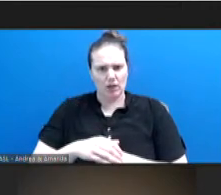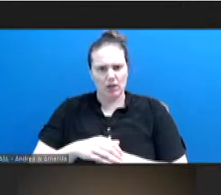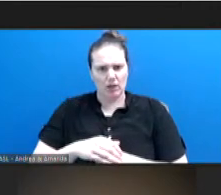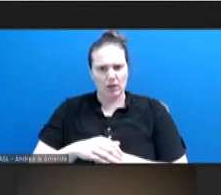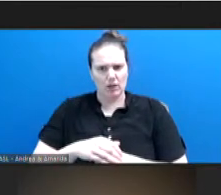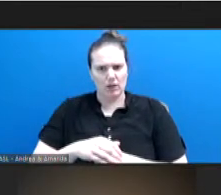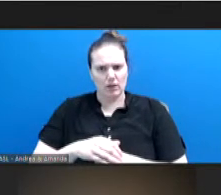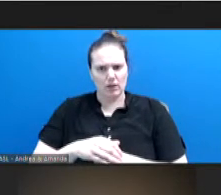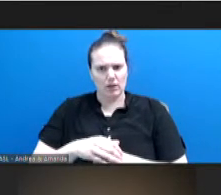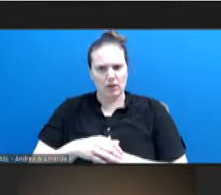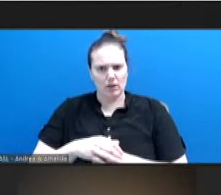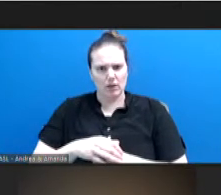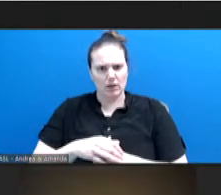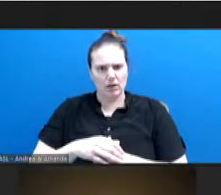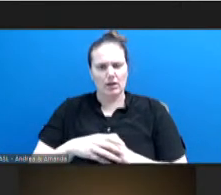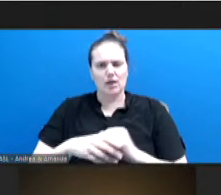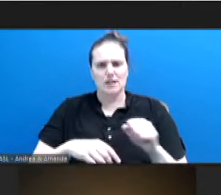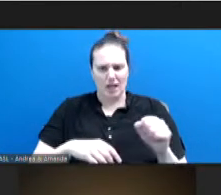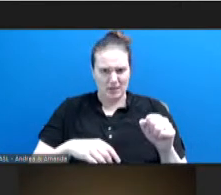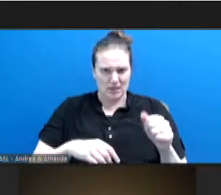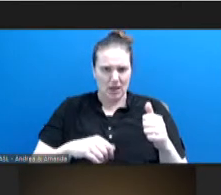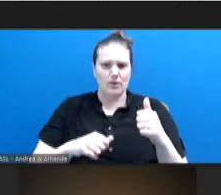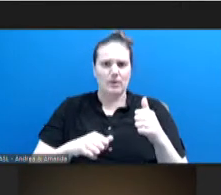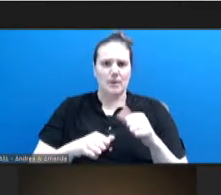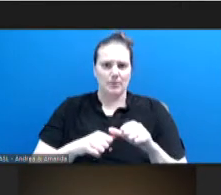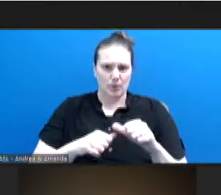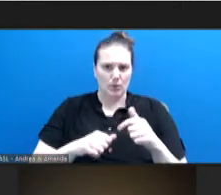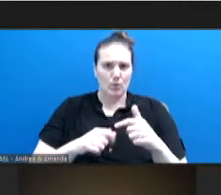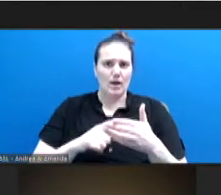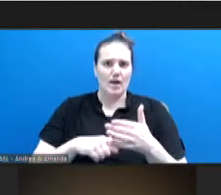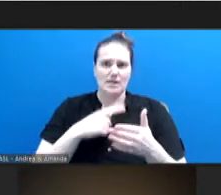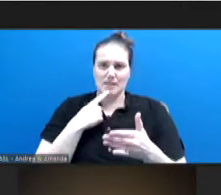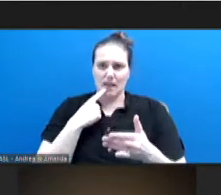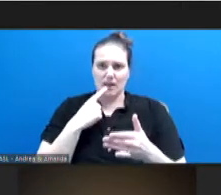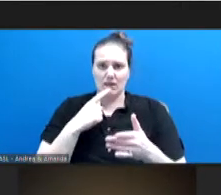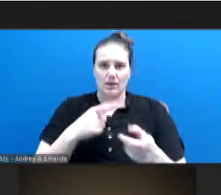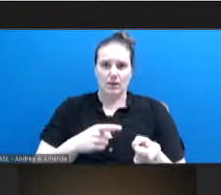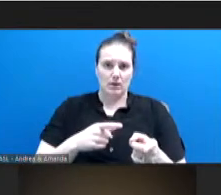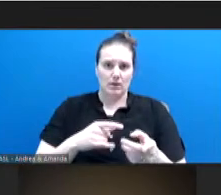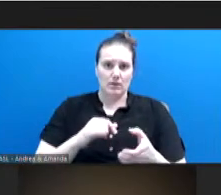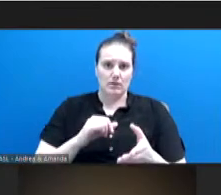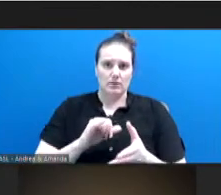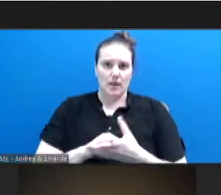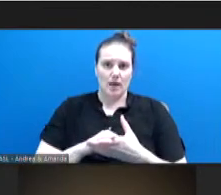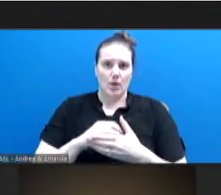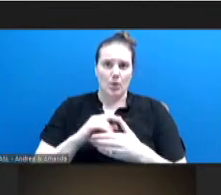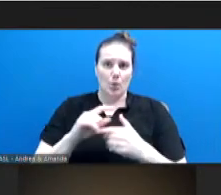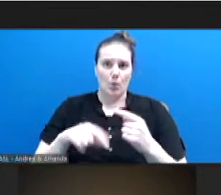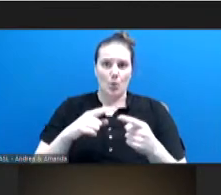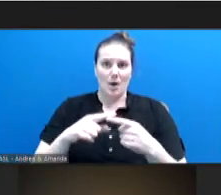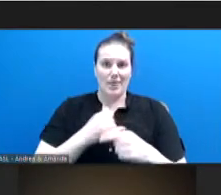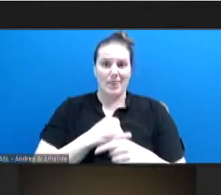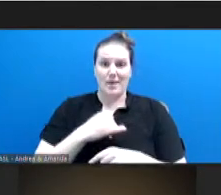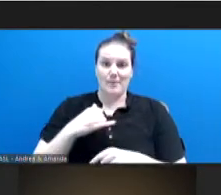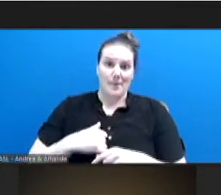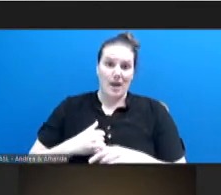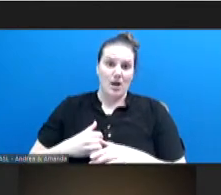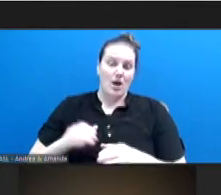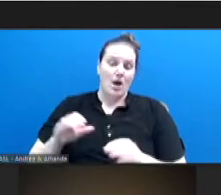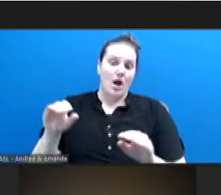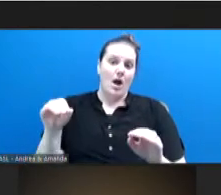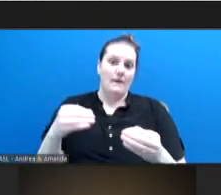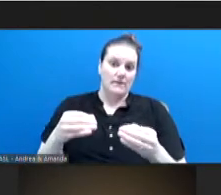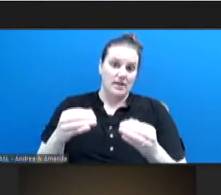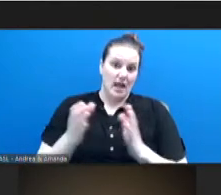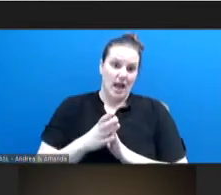I did. And I remember what I said, what I believe was that when the mayor's office asked the PCCEP to